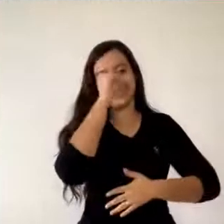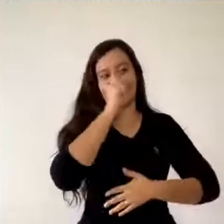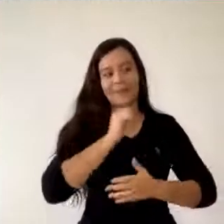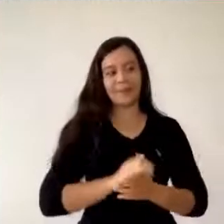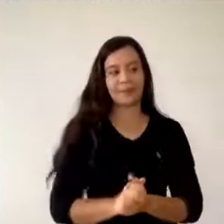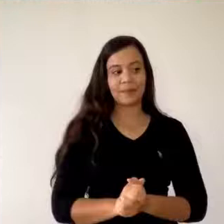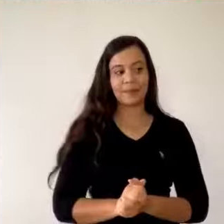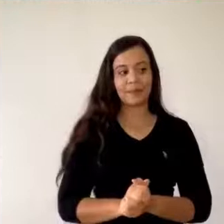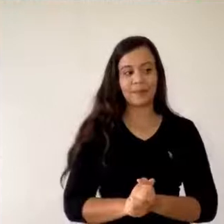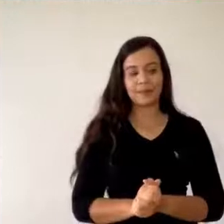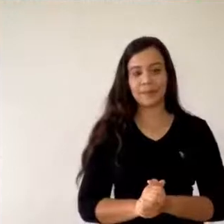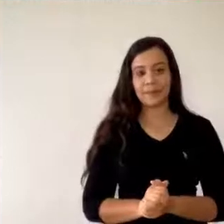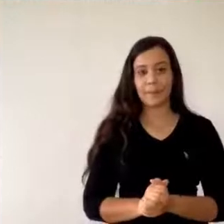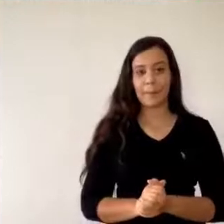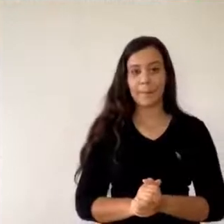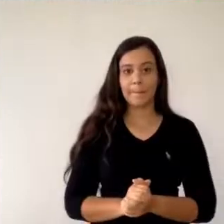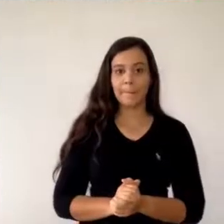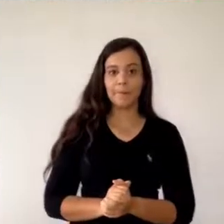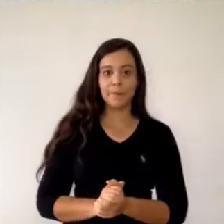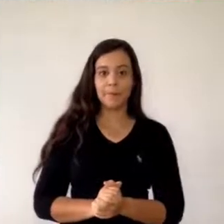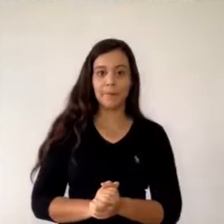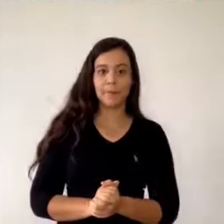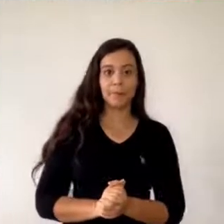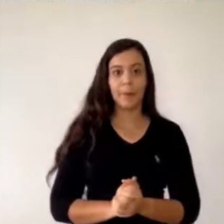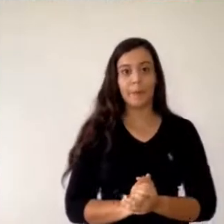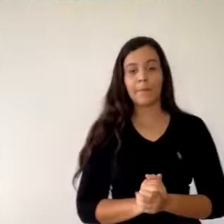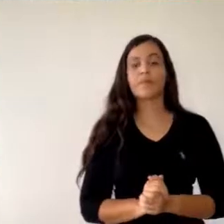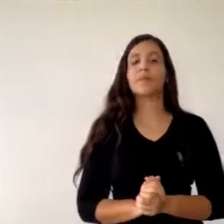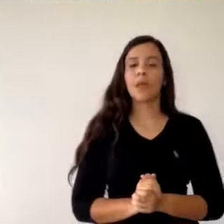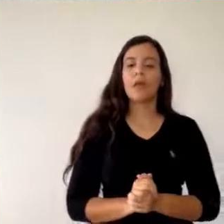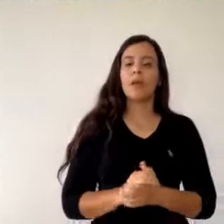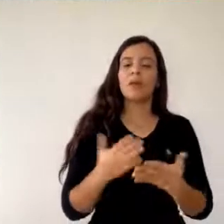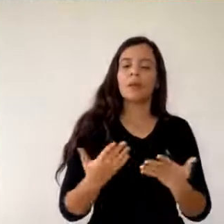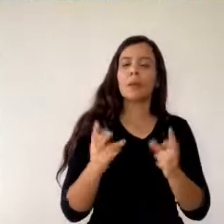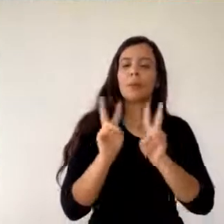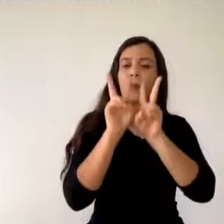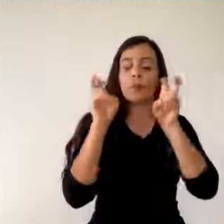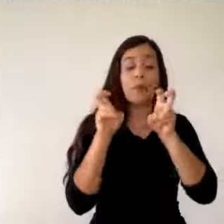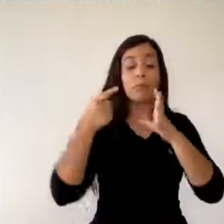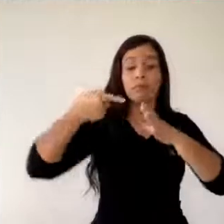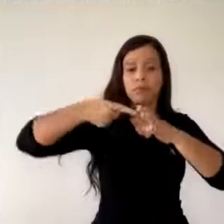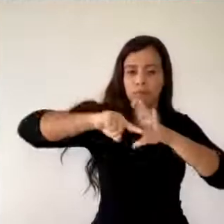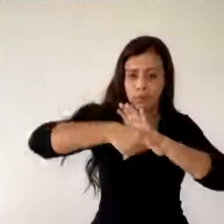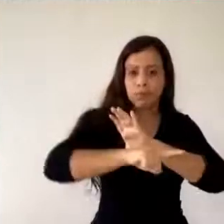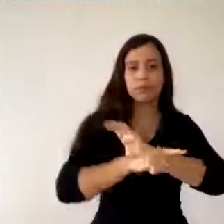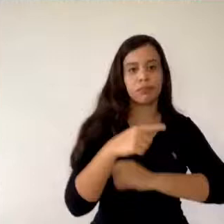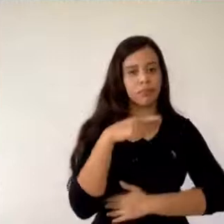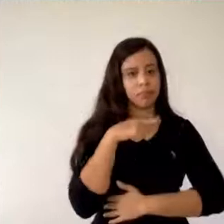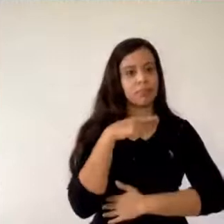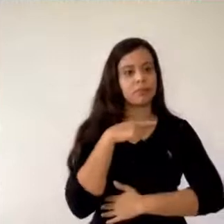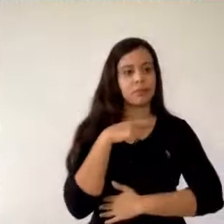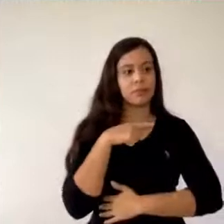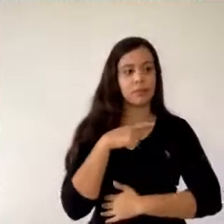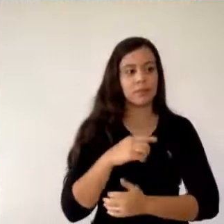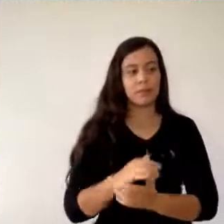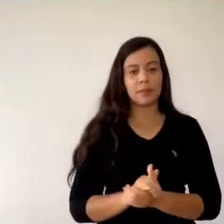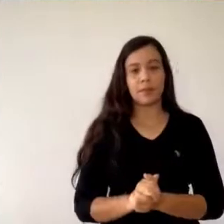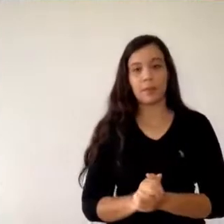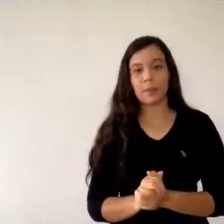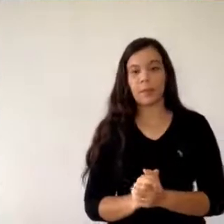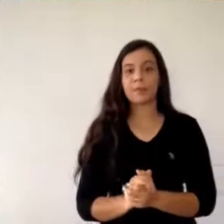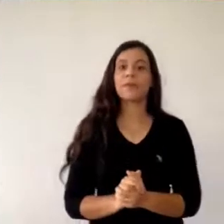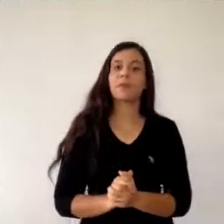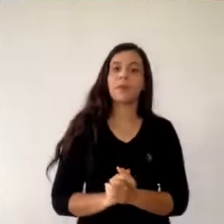comments, and it's actually a fact that has a great complexity, and we start this